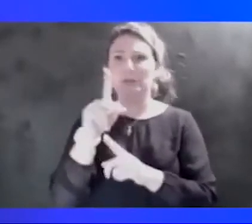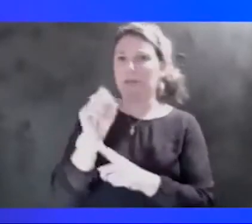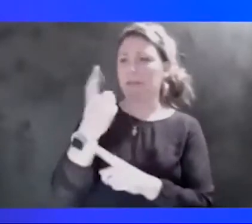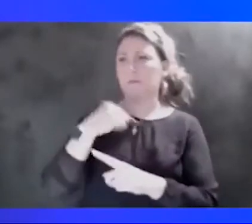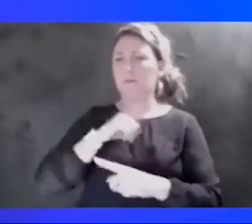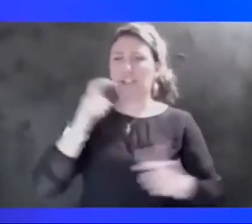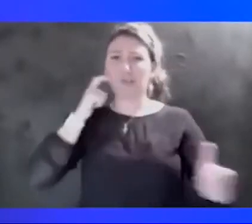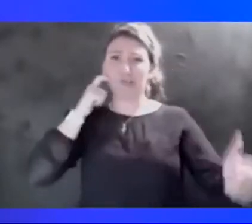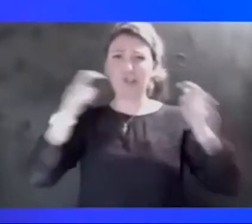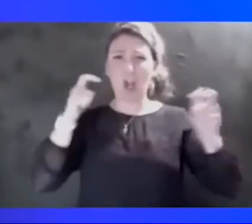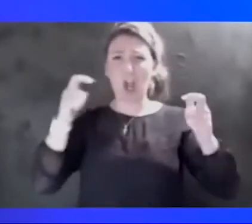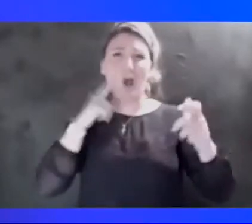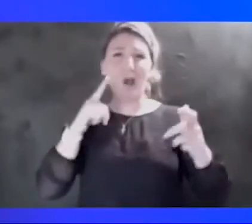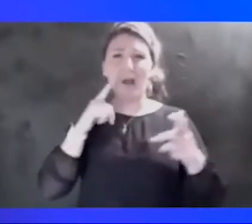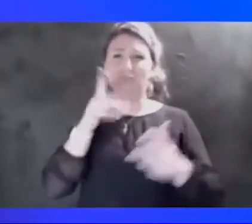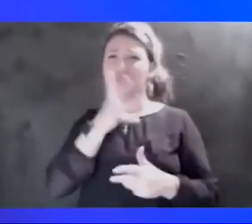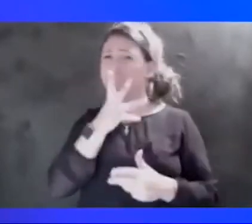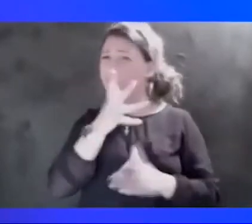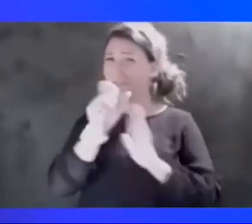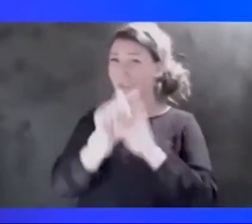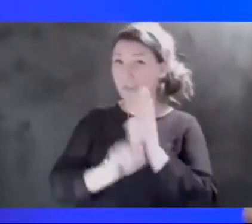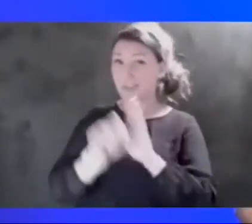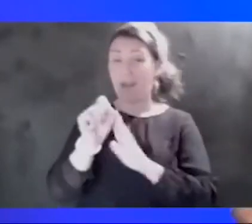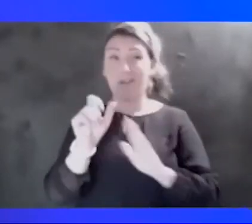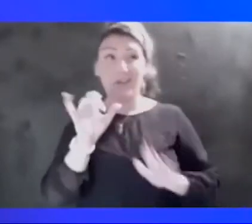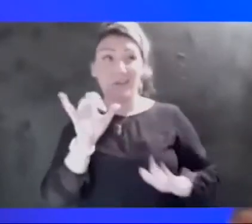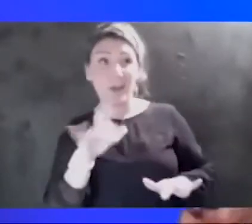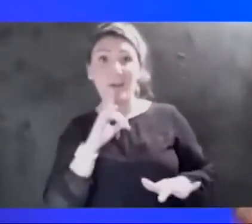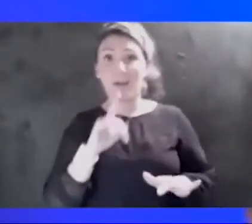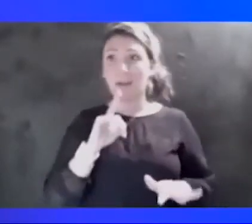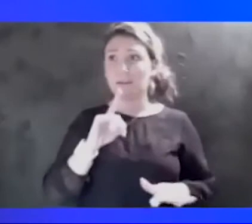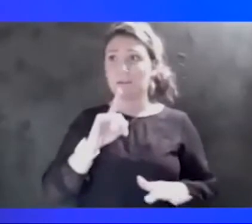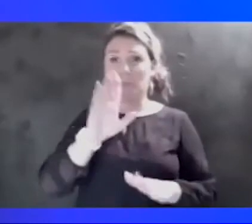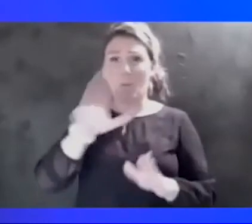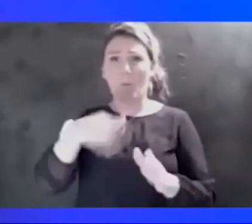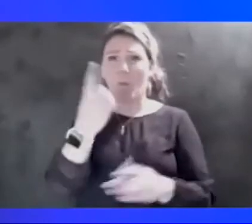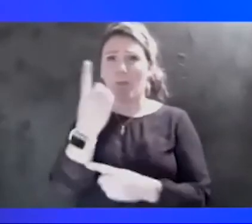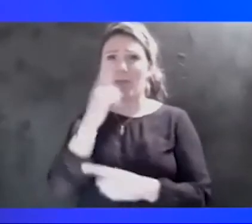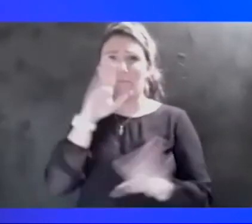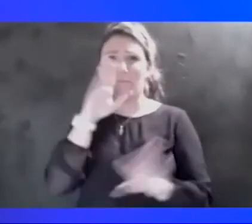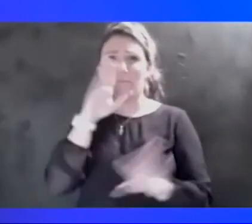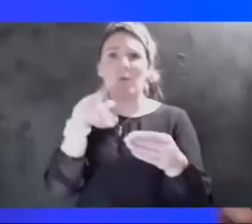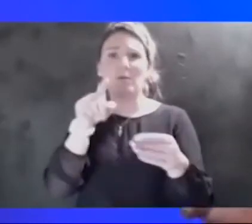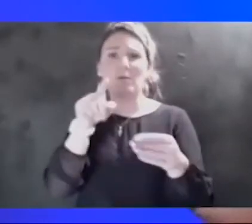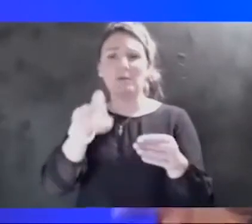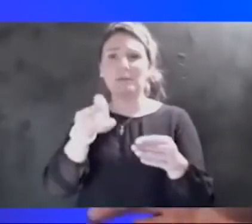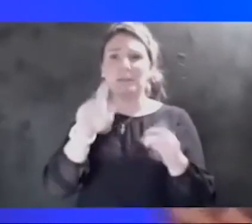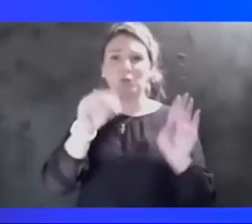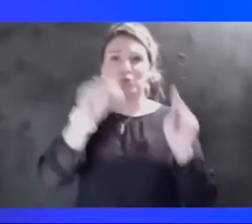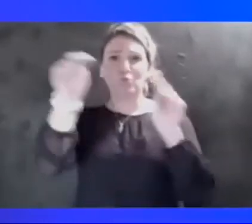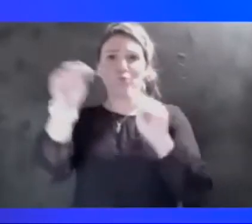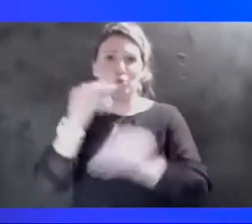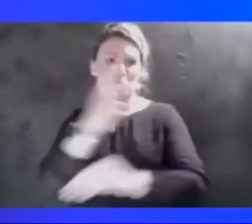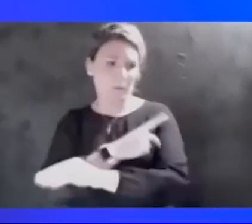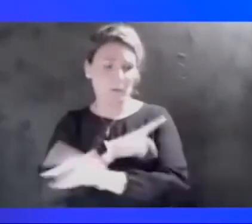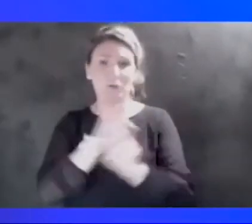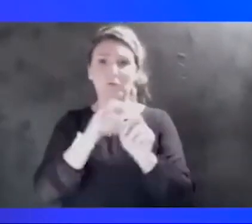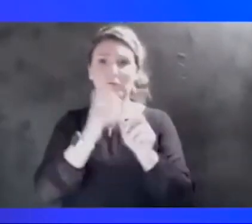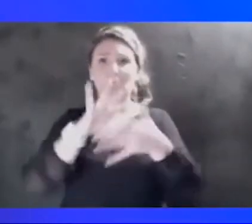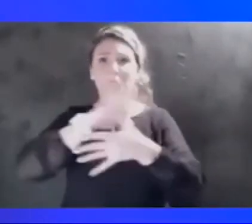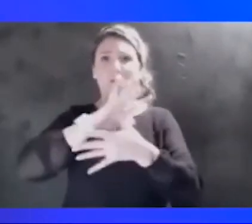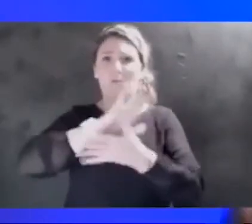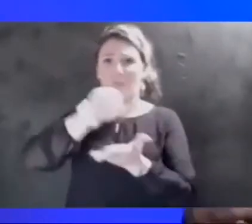state to just have that as the sole focus. We need to be moving patients from our primary care centers up to